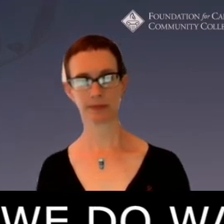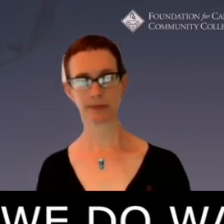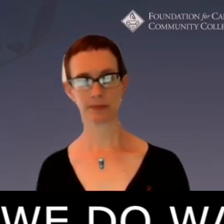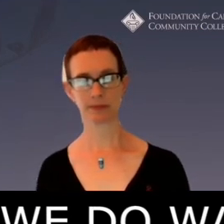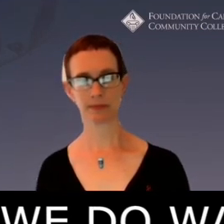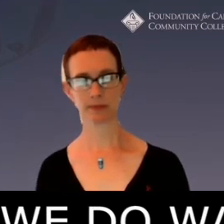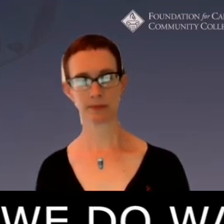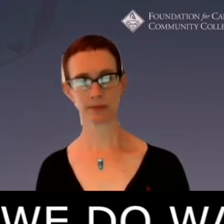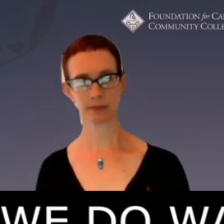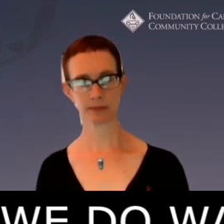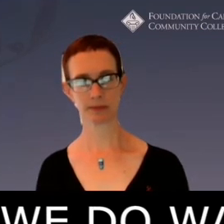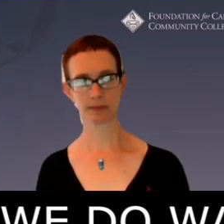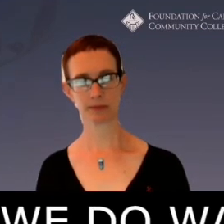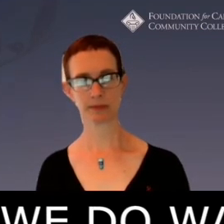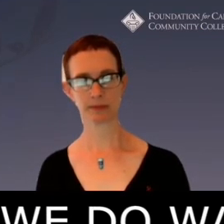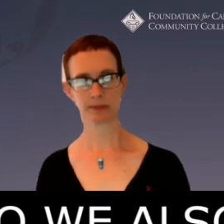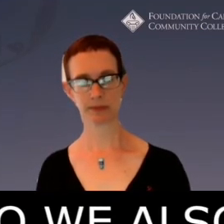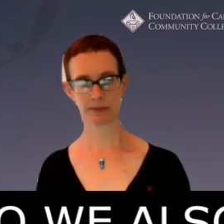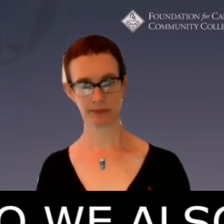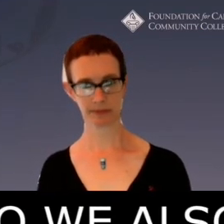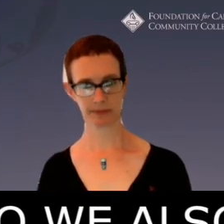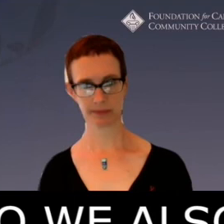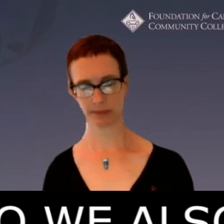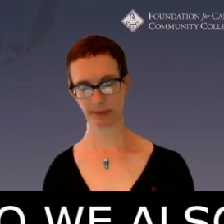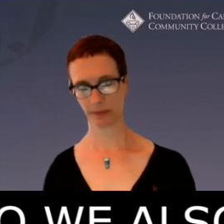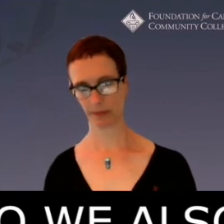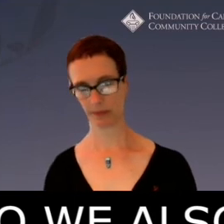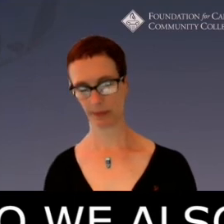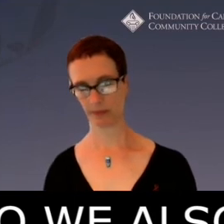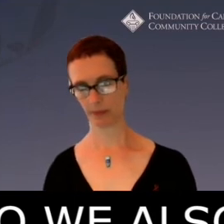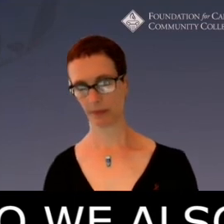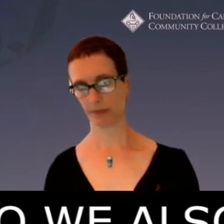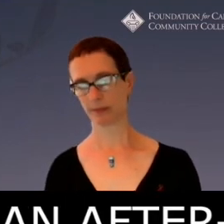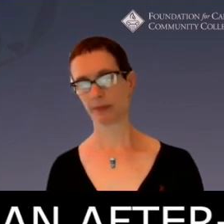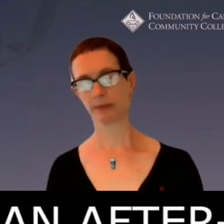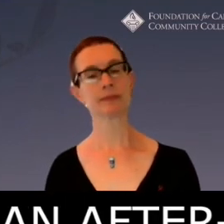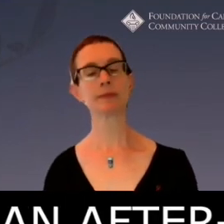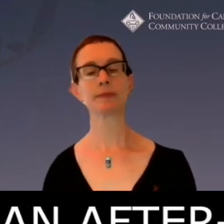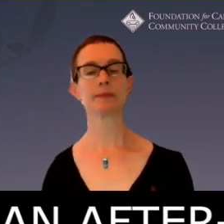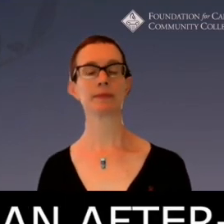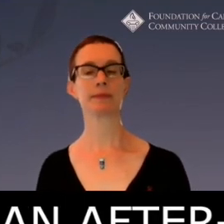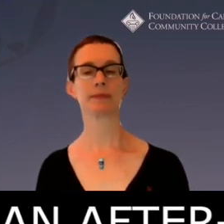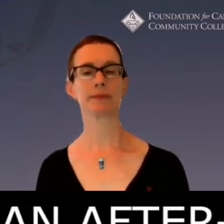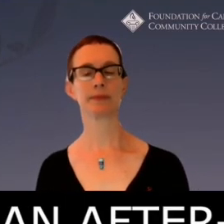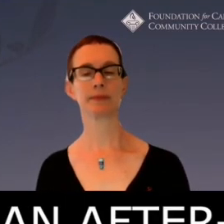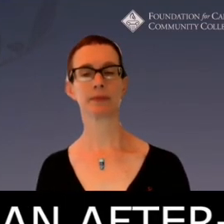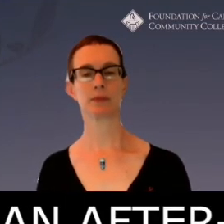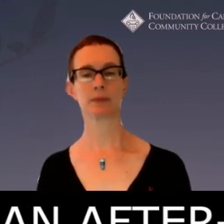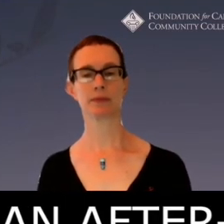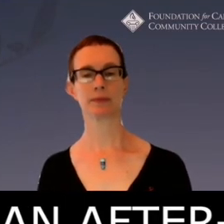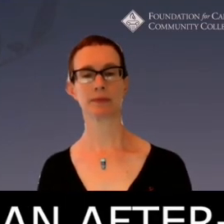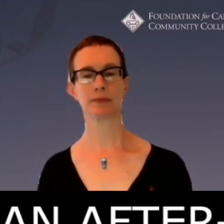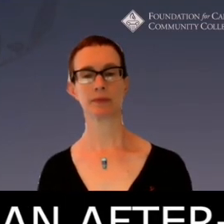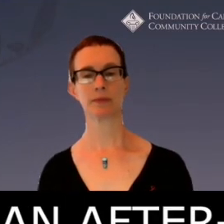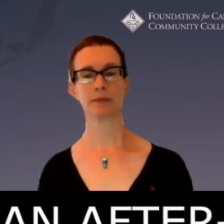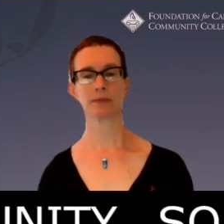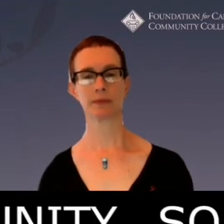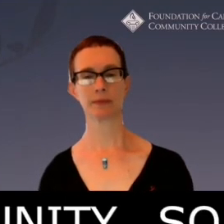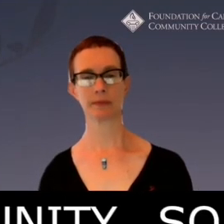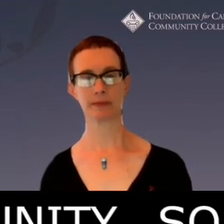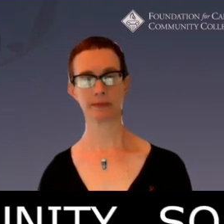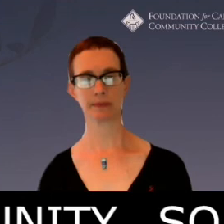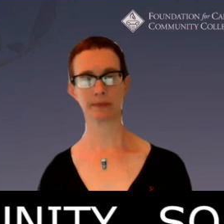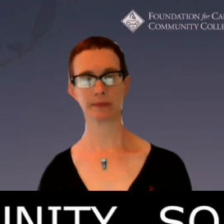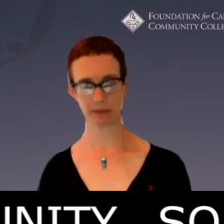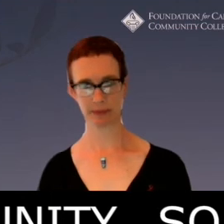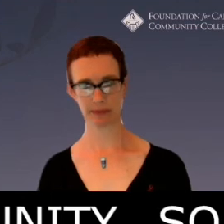be, we typically do an after event survey type opportunity. So we will be communicating again with this